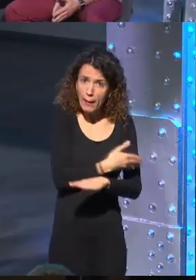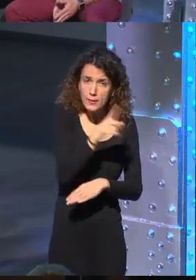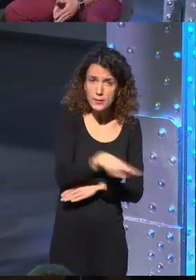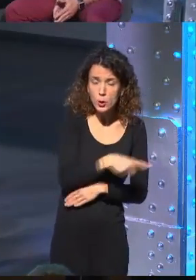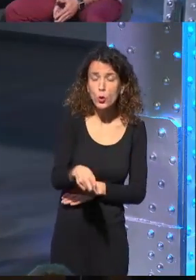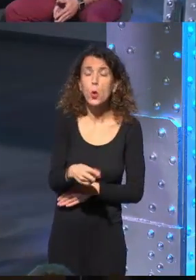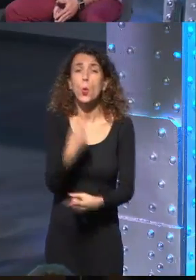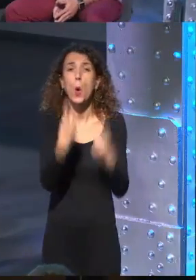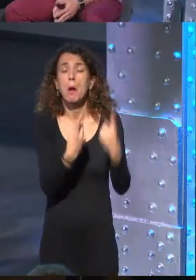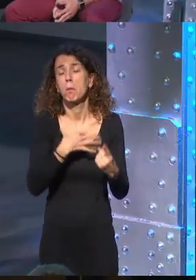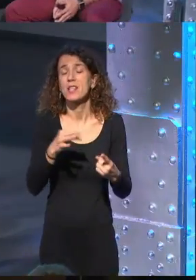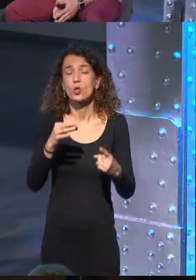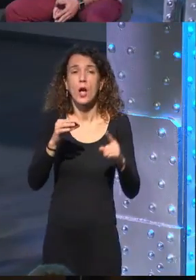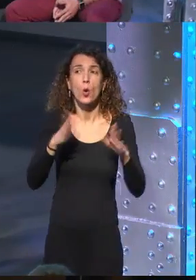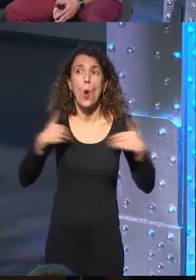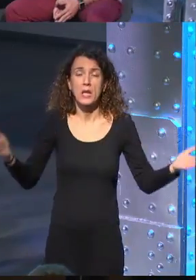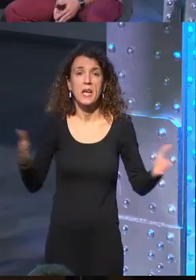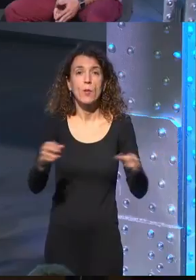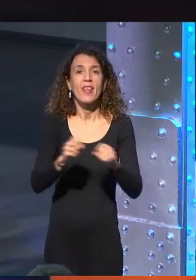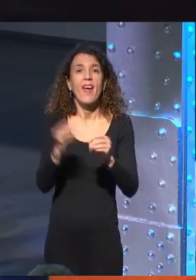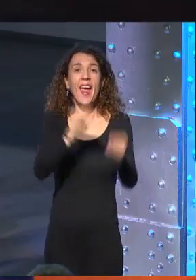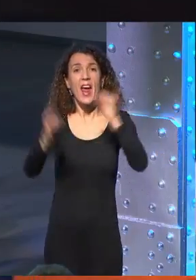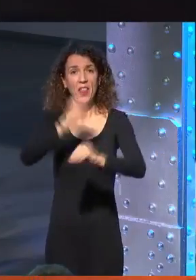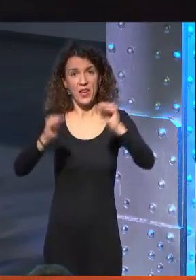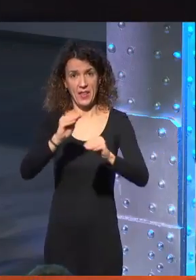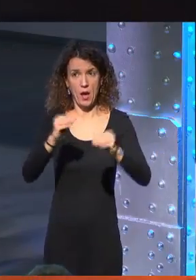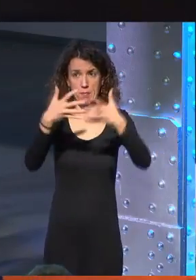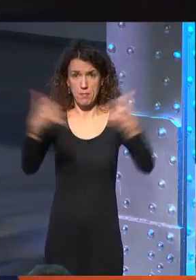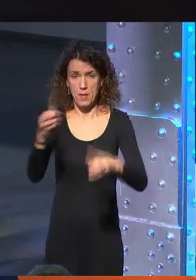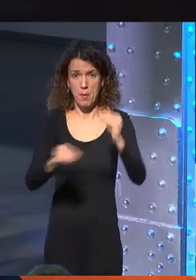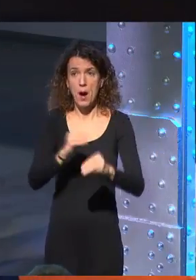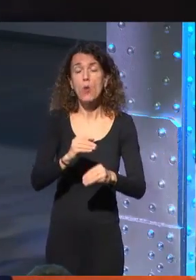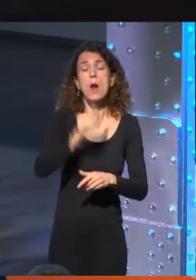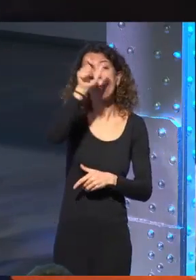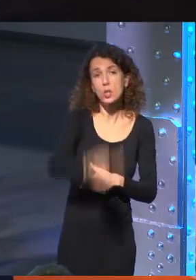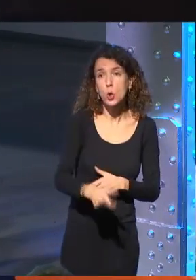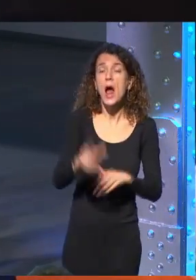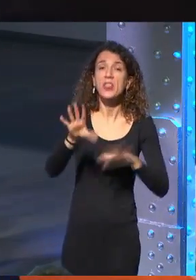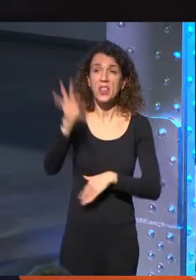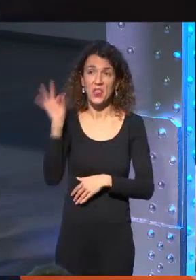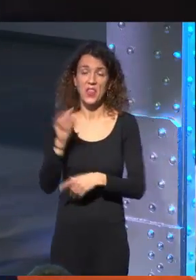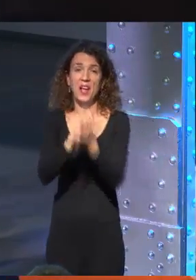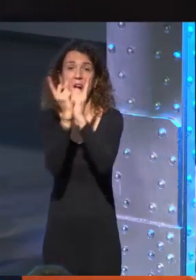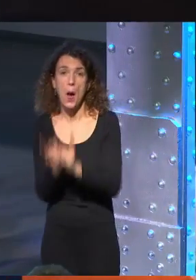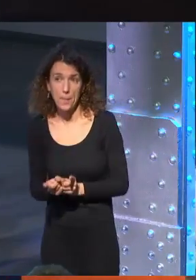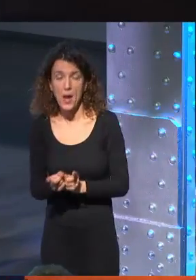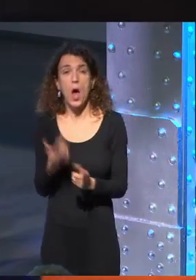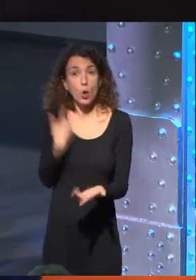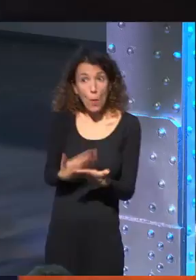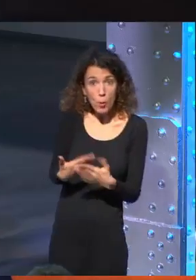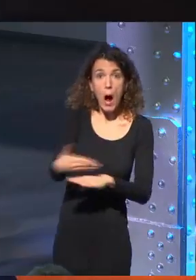Wikipedia to see whether it is right or wrong? I think, well, anybody can edit it, and until a